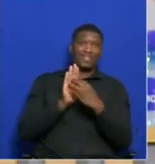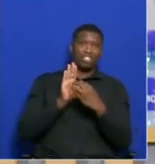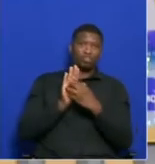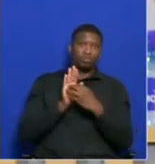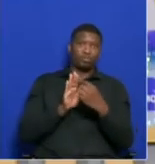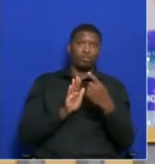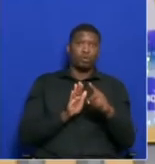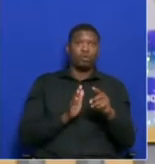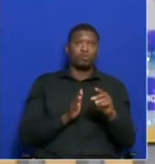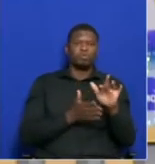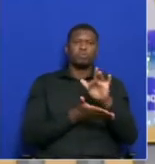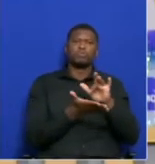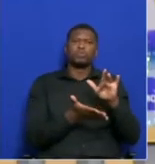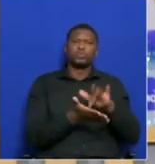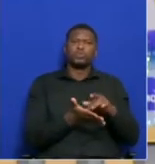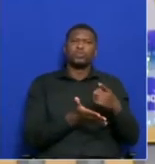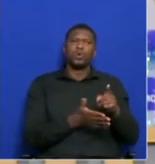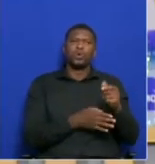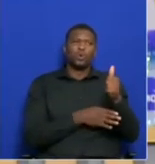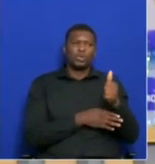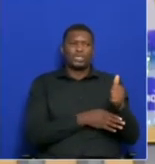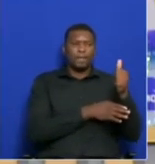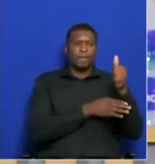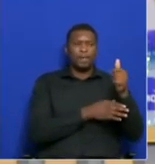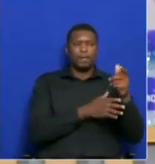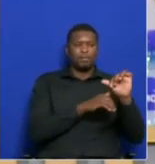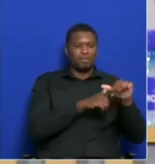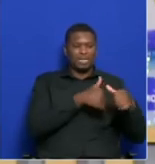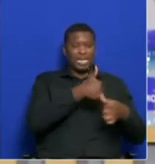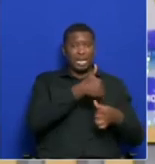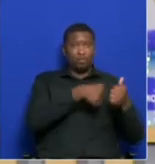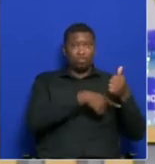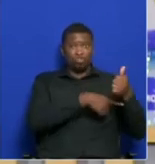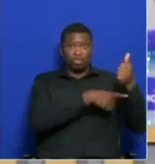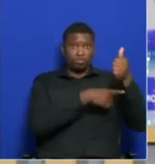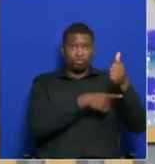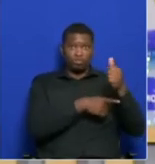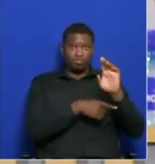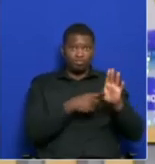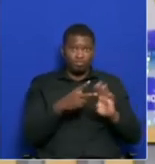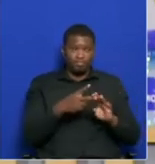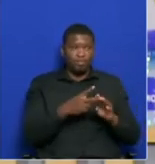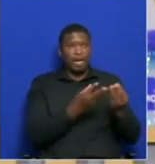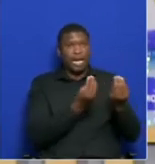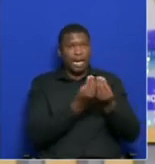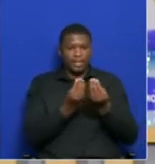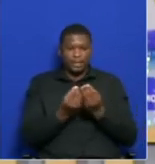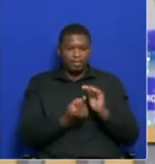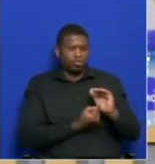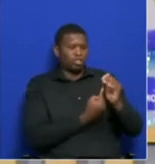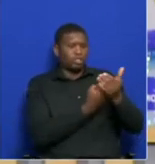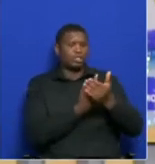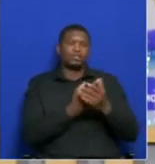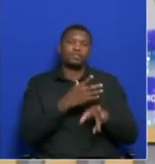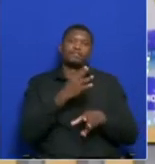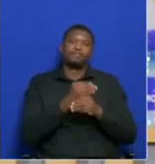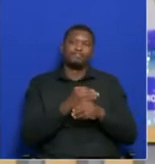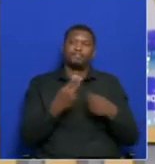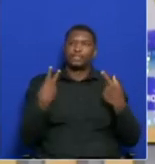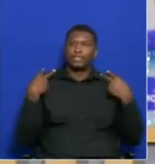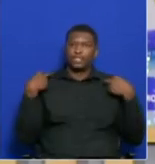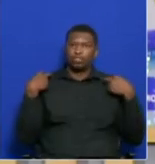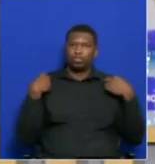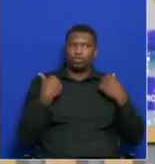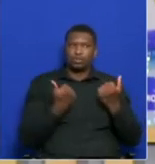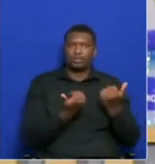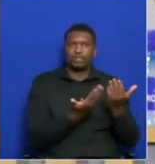of Police, Asset Protection and Security Services. It is attached there as per